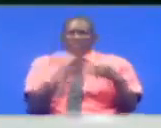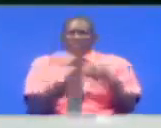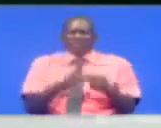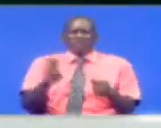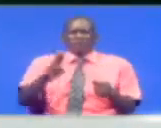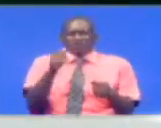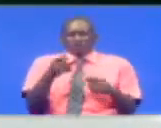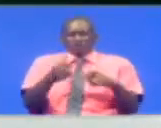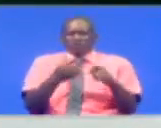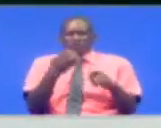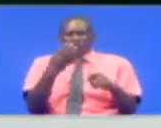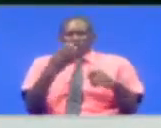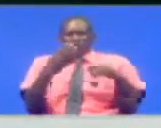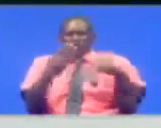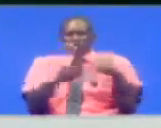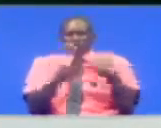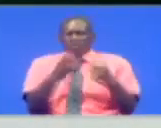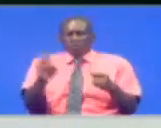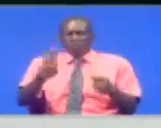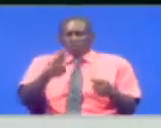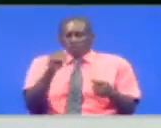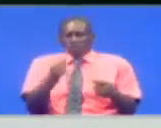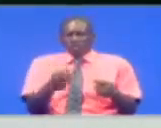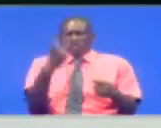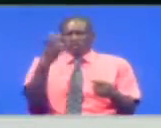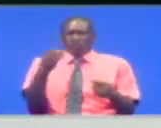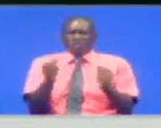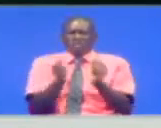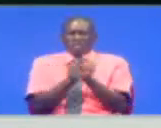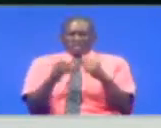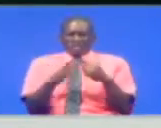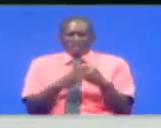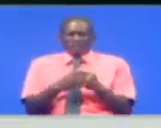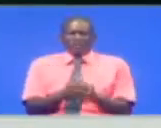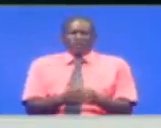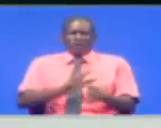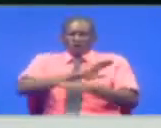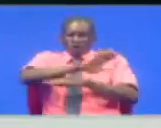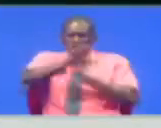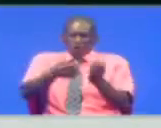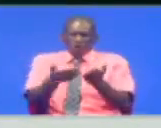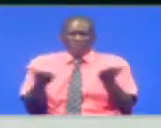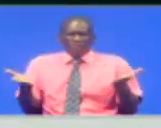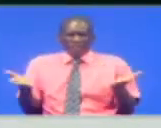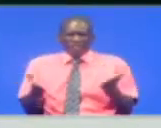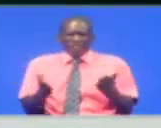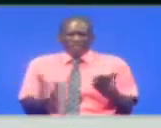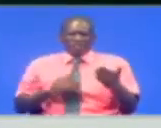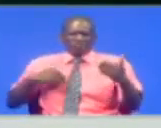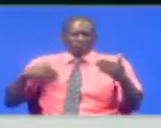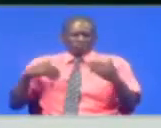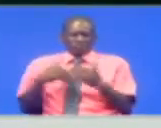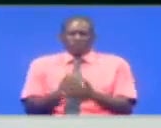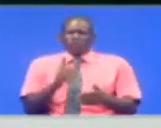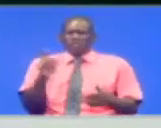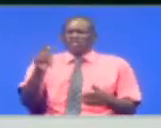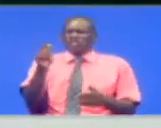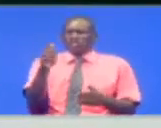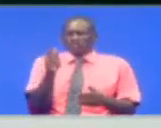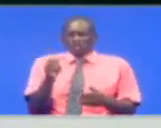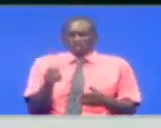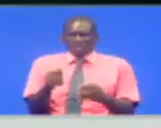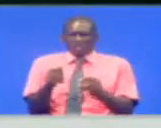482.8 billion shillings in 2019. Total assets crossed the 1 trillion shilling mark, buoyed